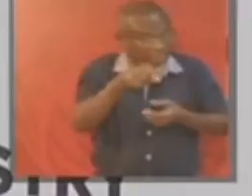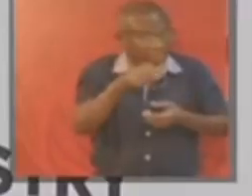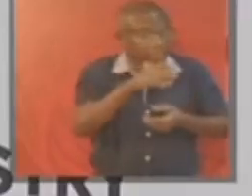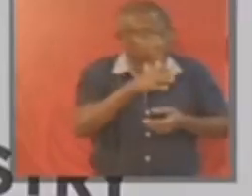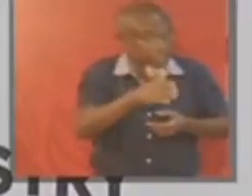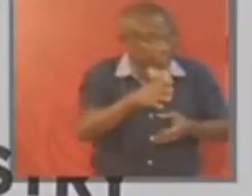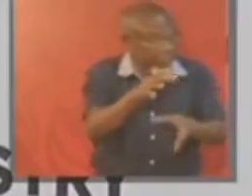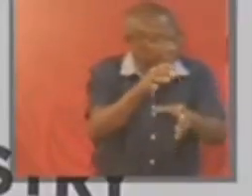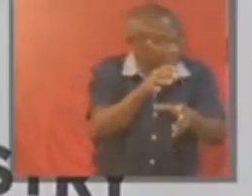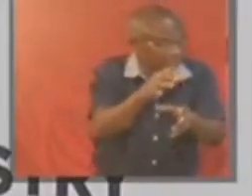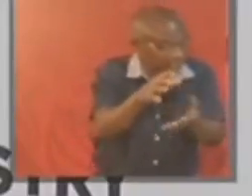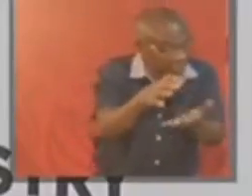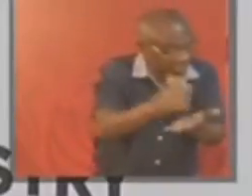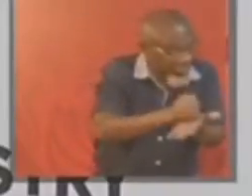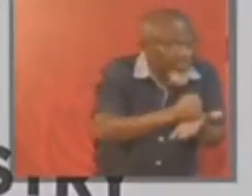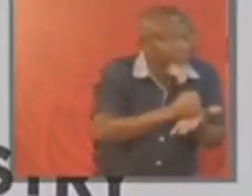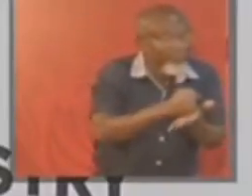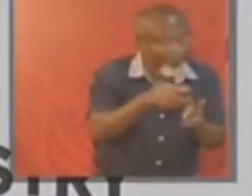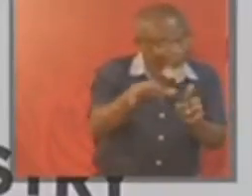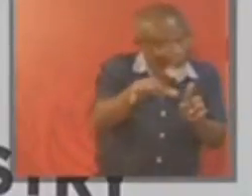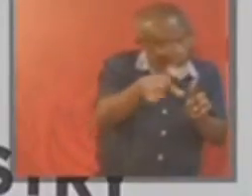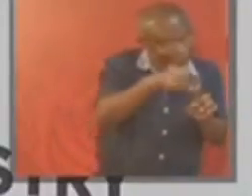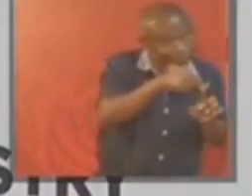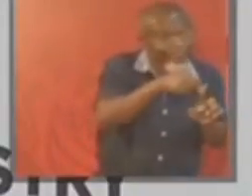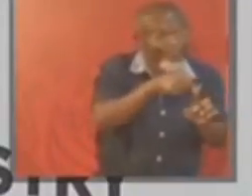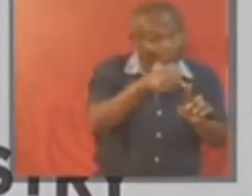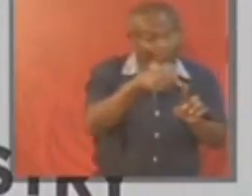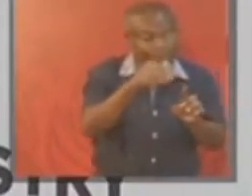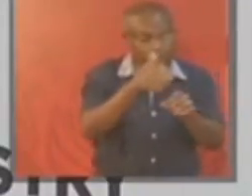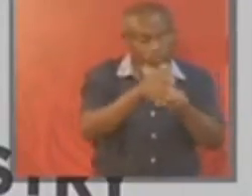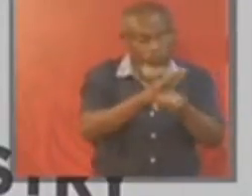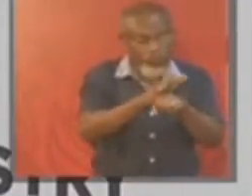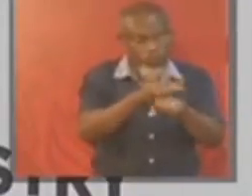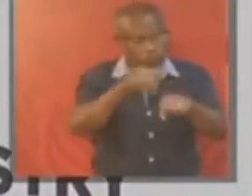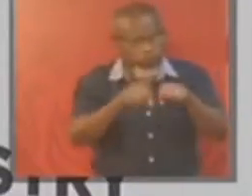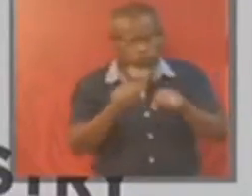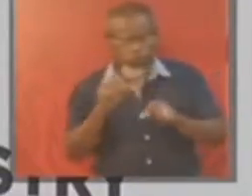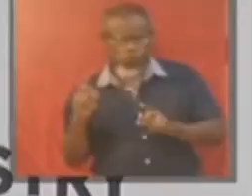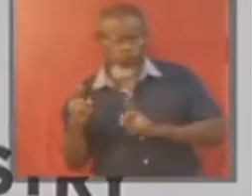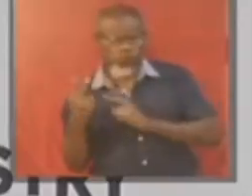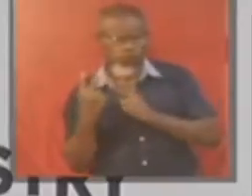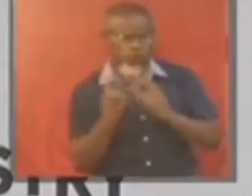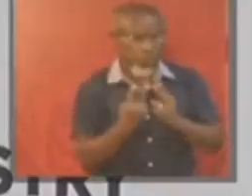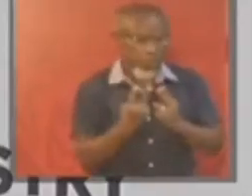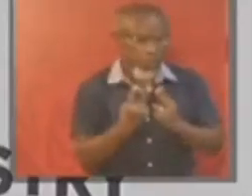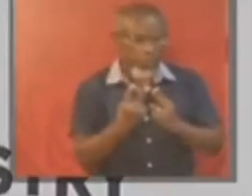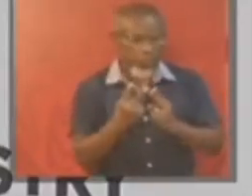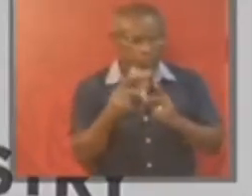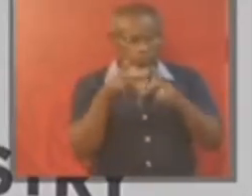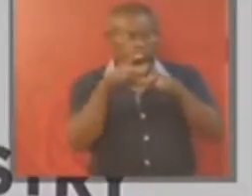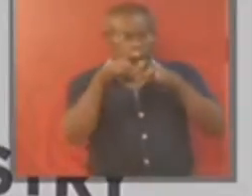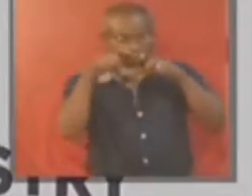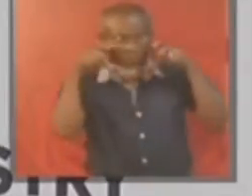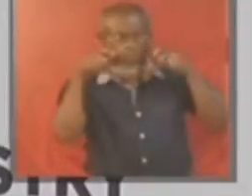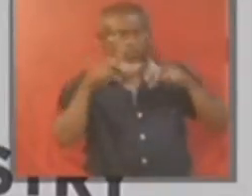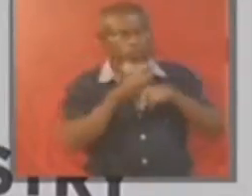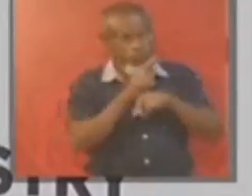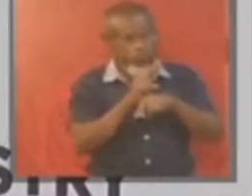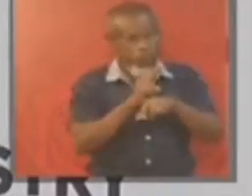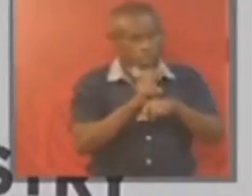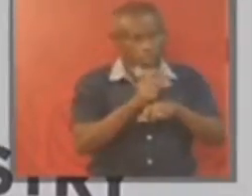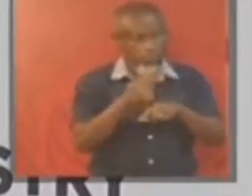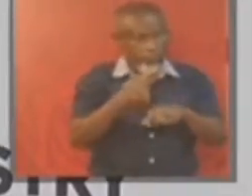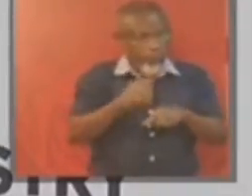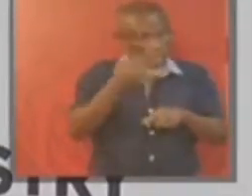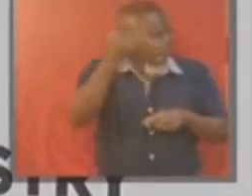remember, CMO has alluded to this in the past in previous media conferences. There are some of us who do not know we have a chronic disease, and therefore if you